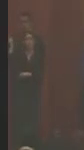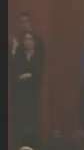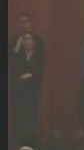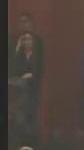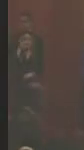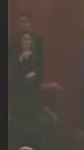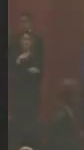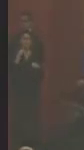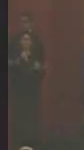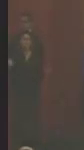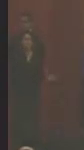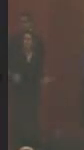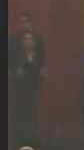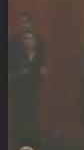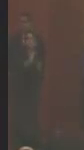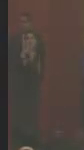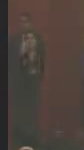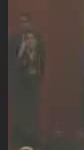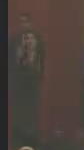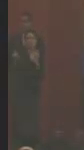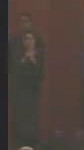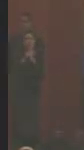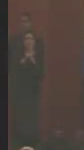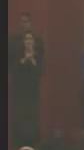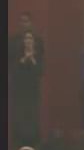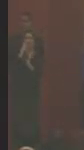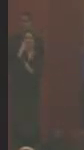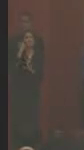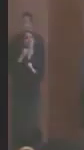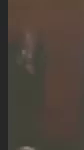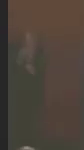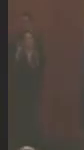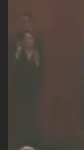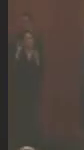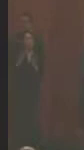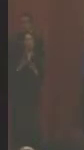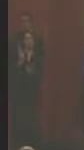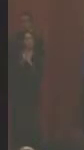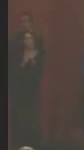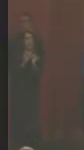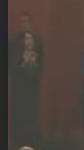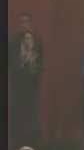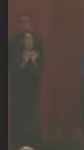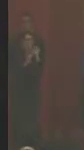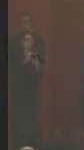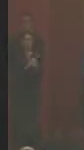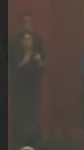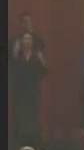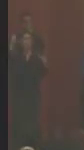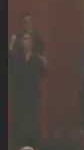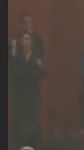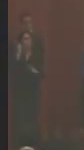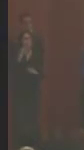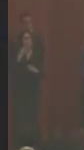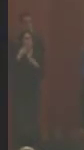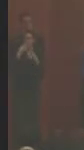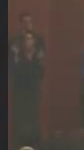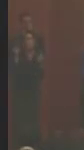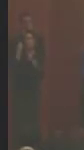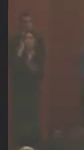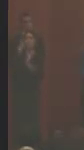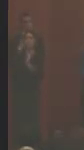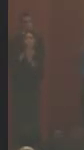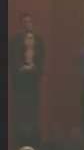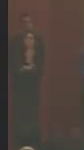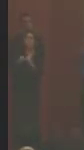this responsibility, with this view, the national government has promoted a regulation framework that's suitable, that allows for public